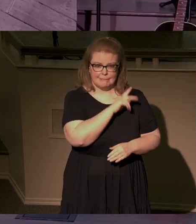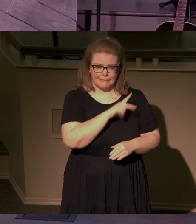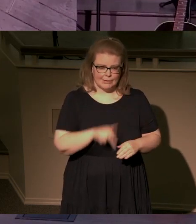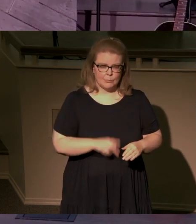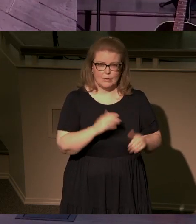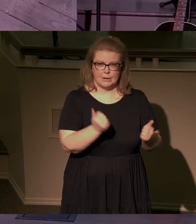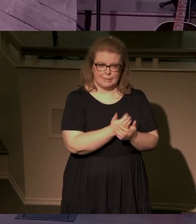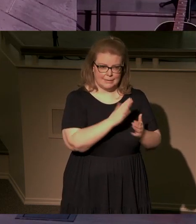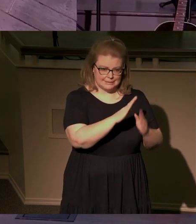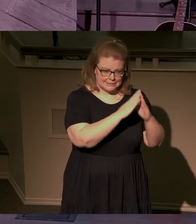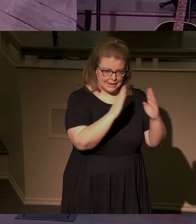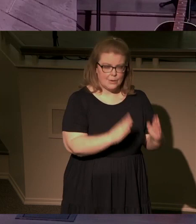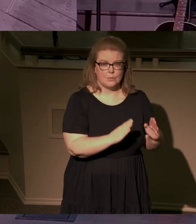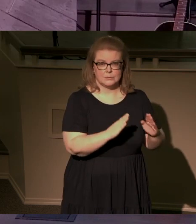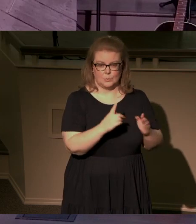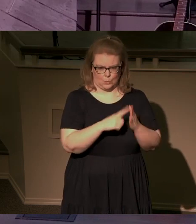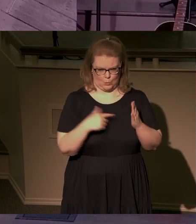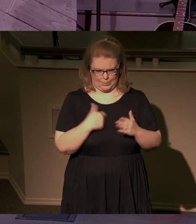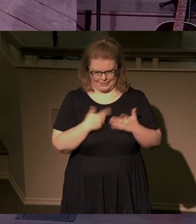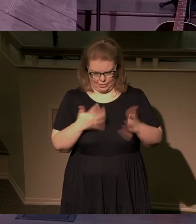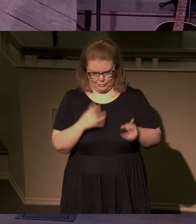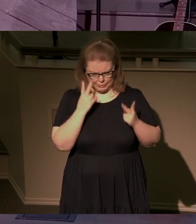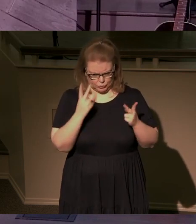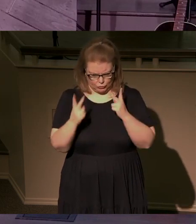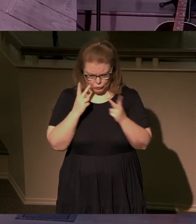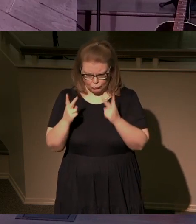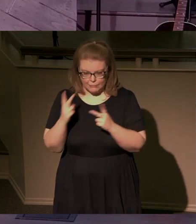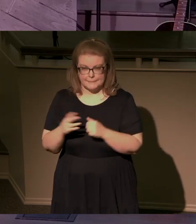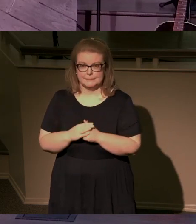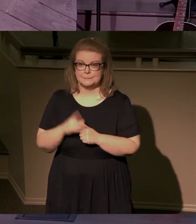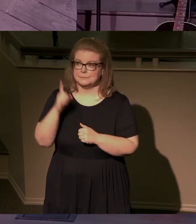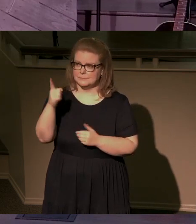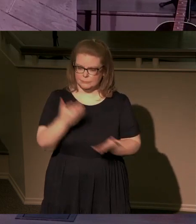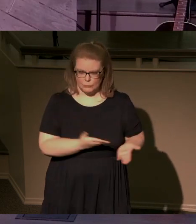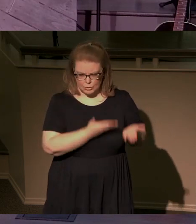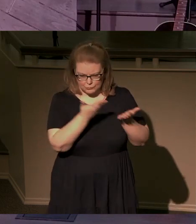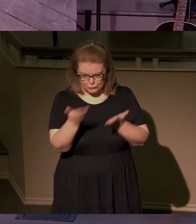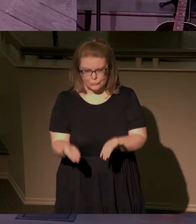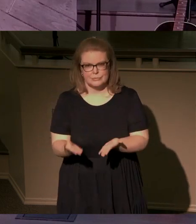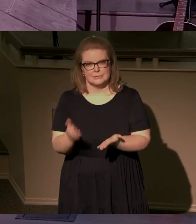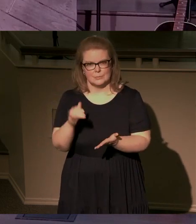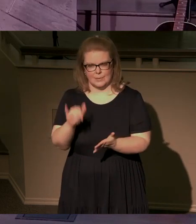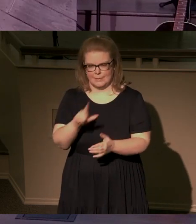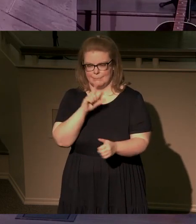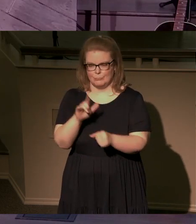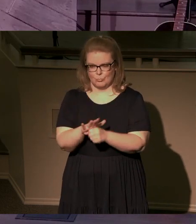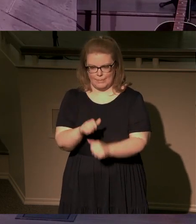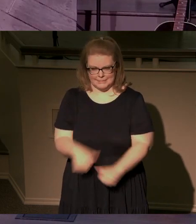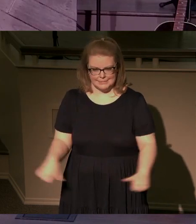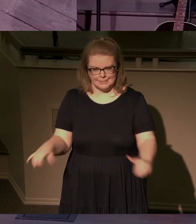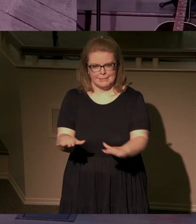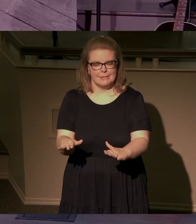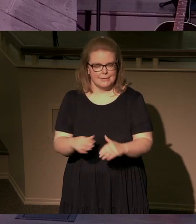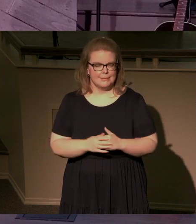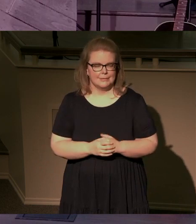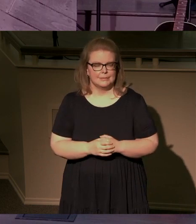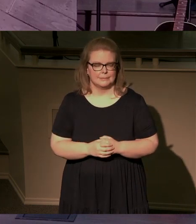his household before our eyes. And He brought us into this land.